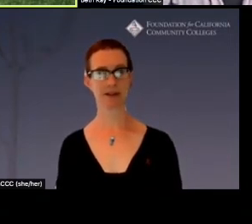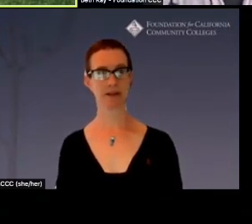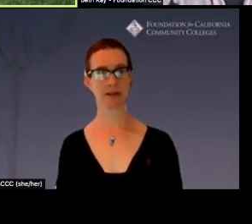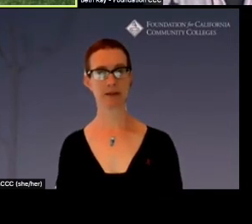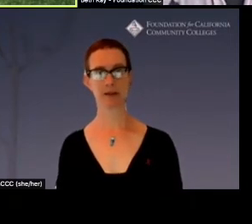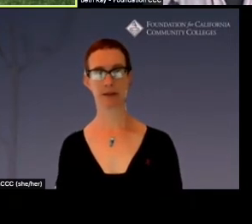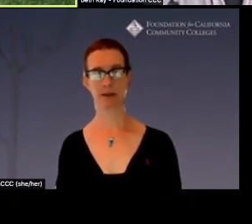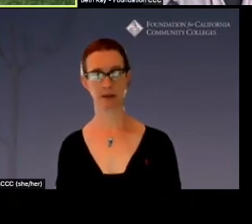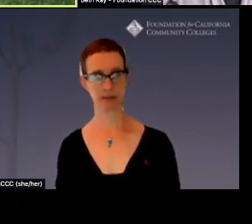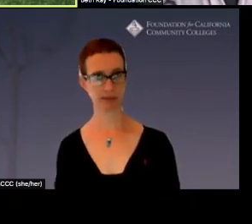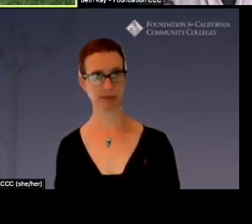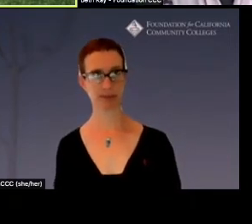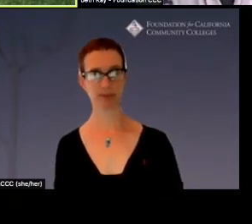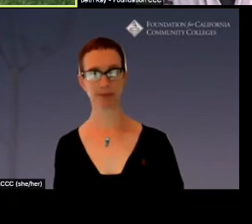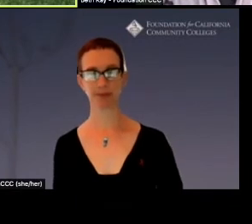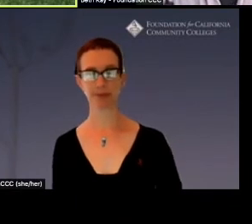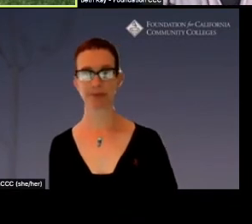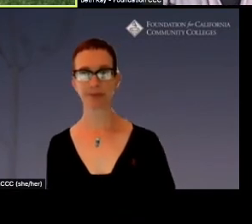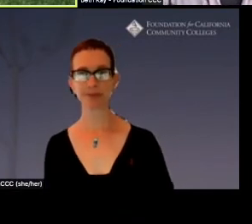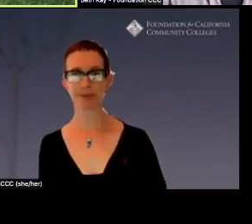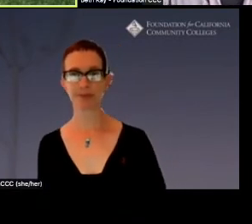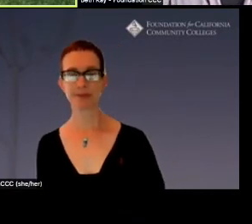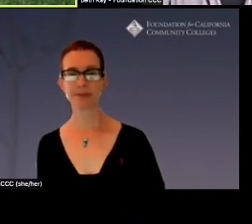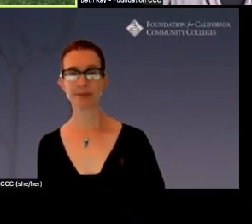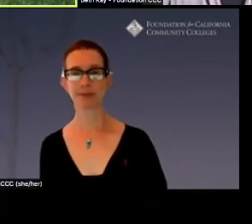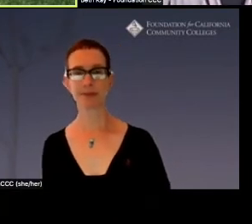see if it's on my end.